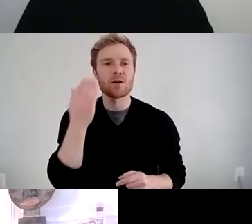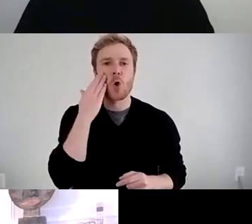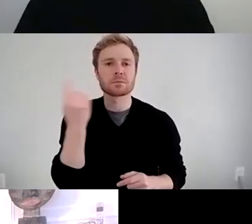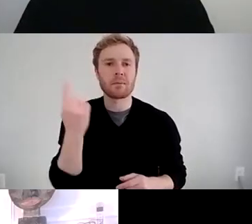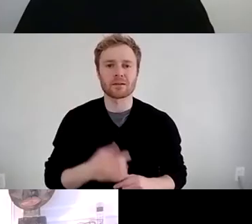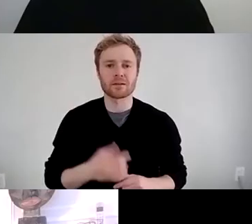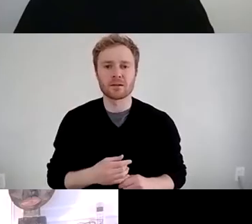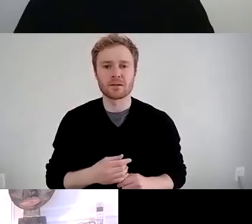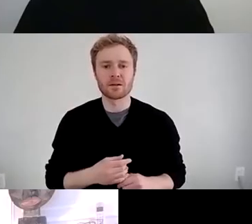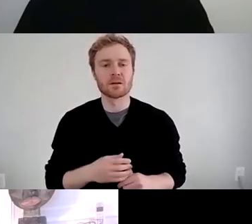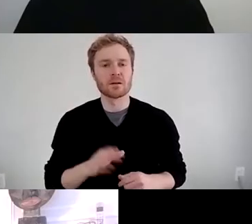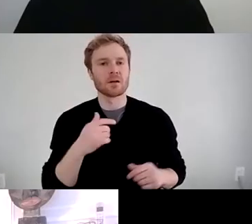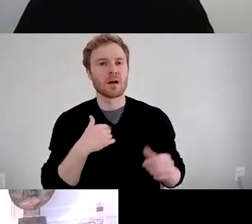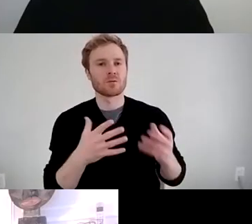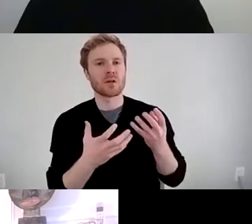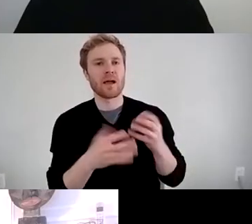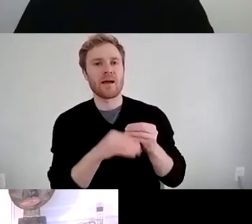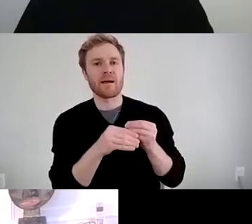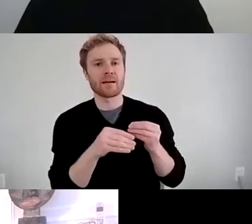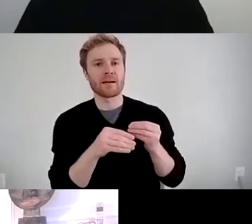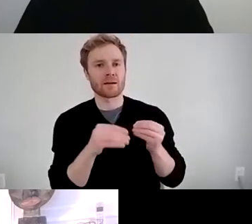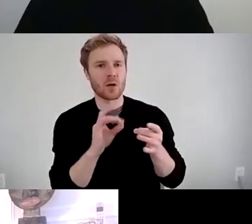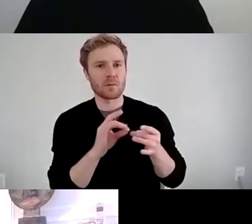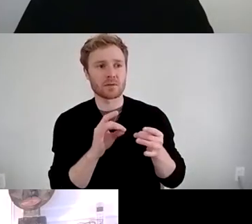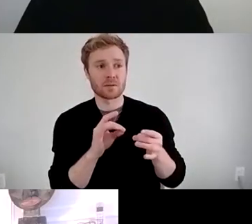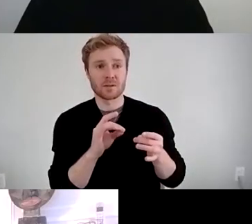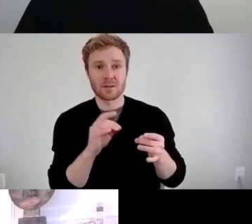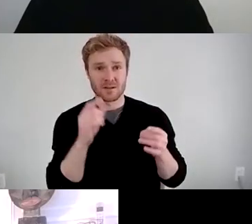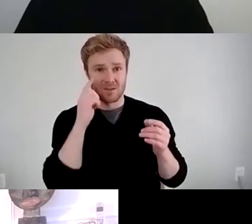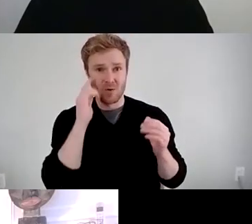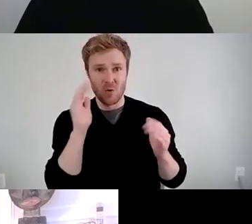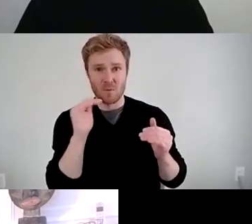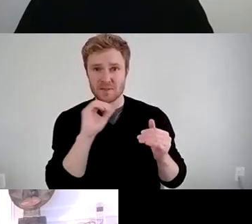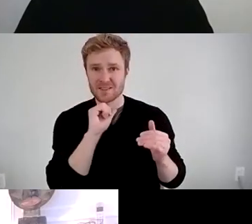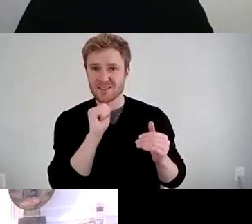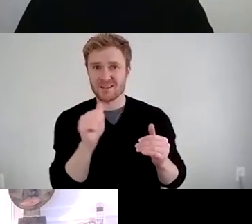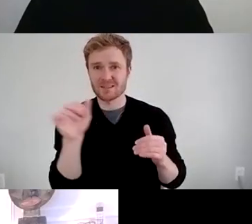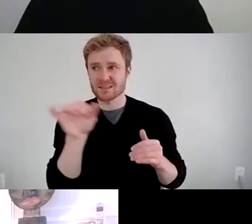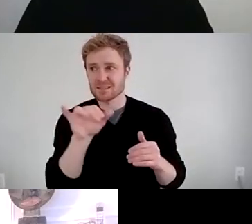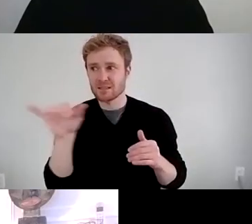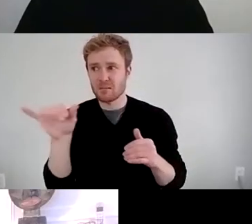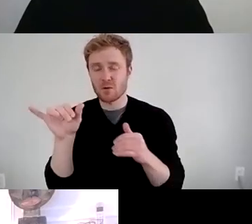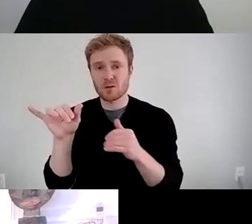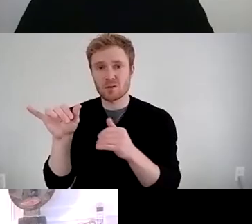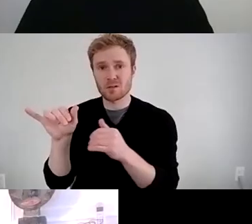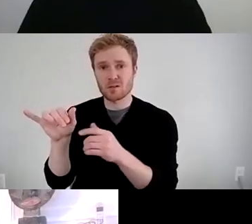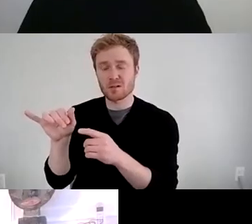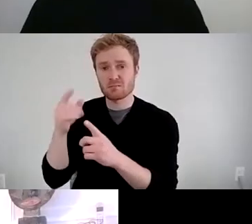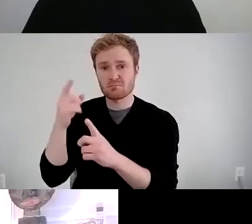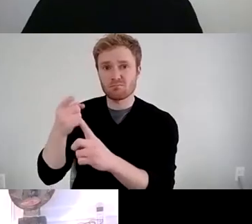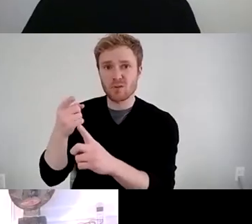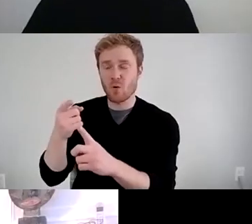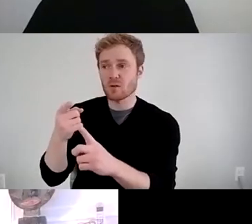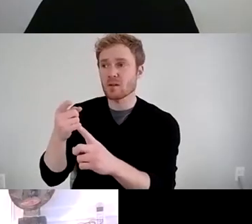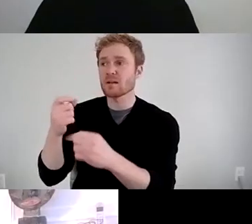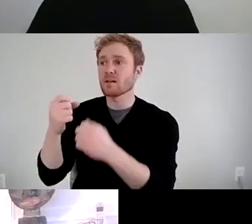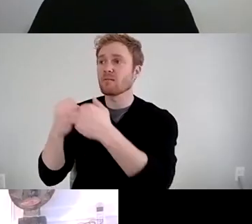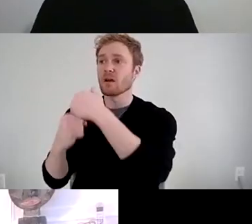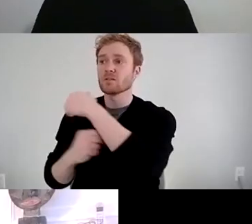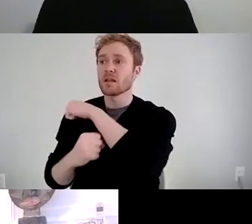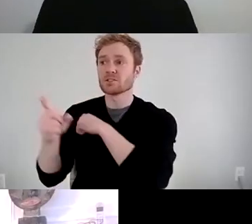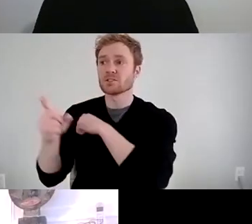to get the necessary monetary funds that they need in order to proceed. So that's where it's